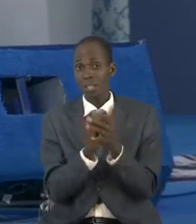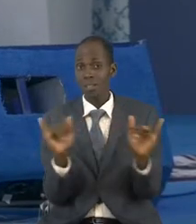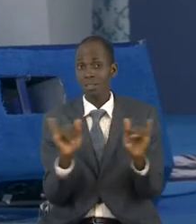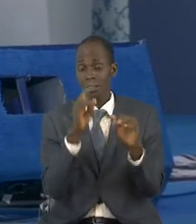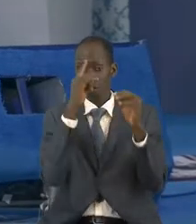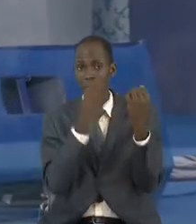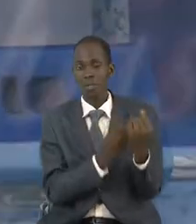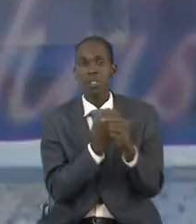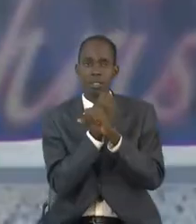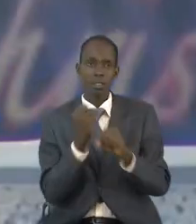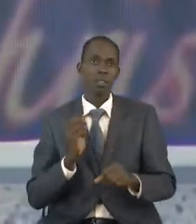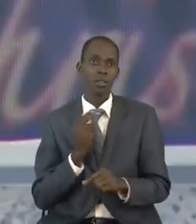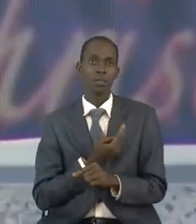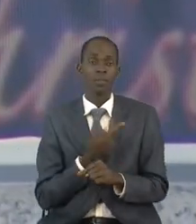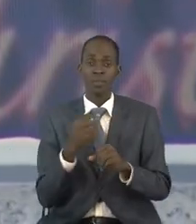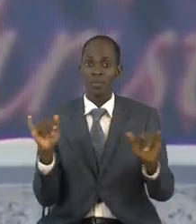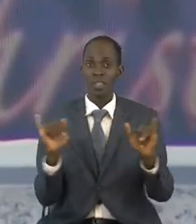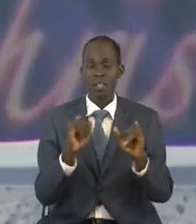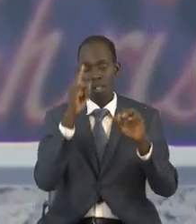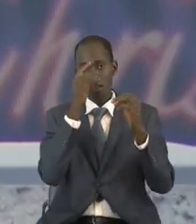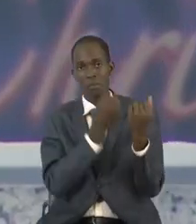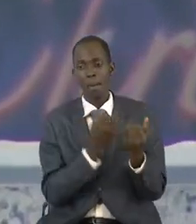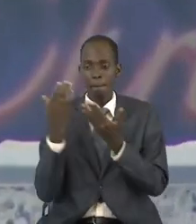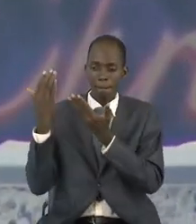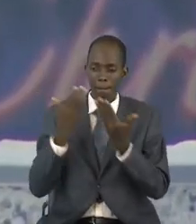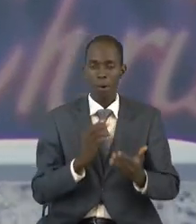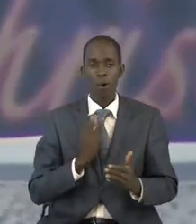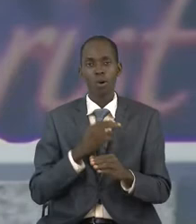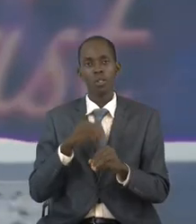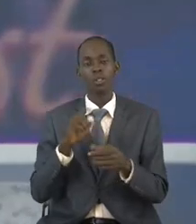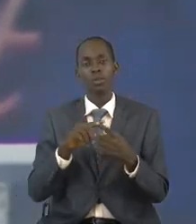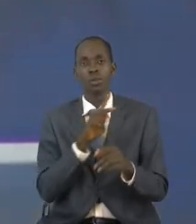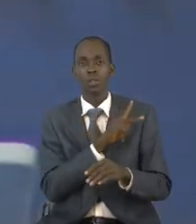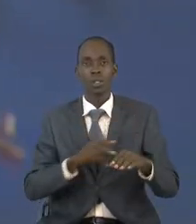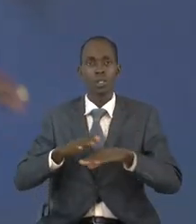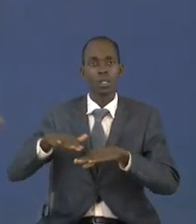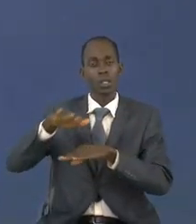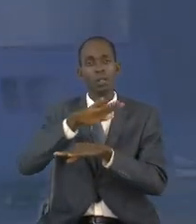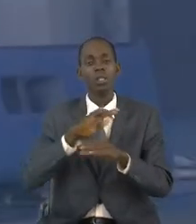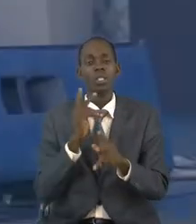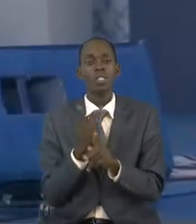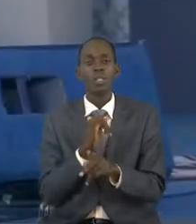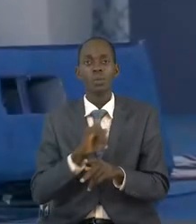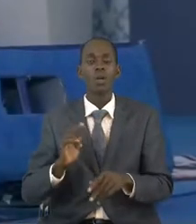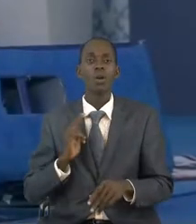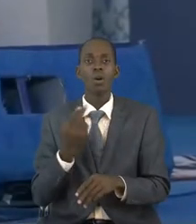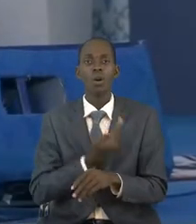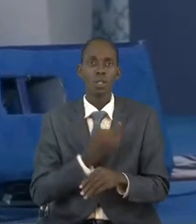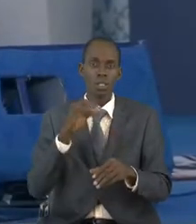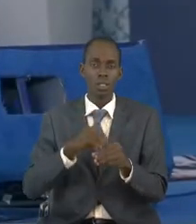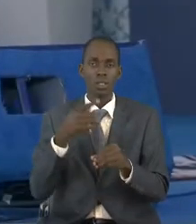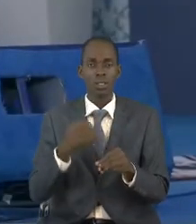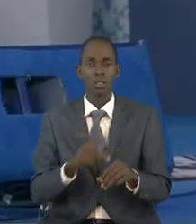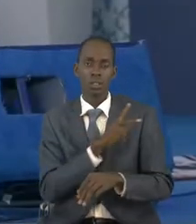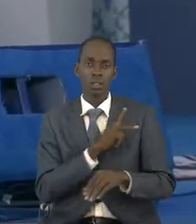the same faith that brought us into the kingdom, keeping us in the kingdom.